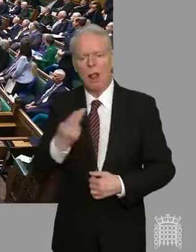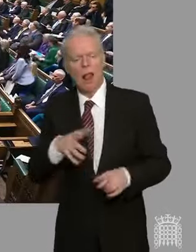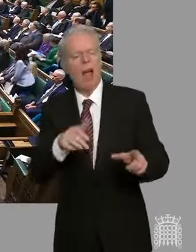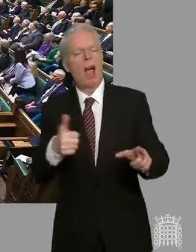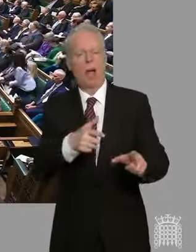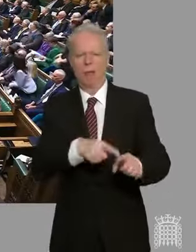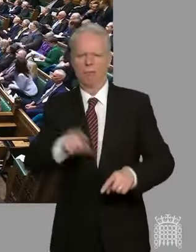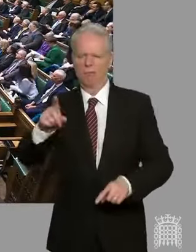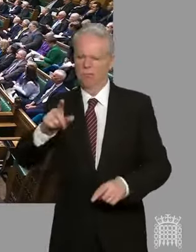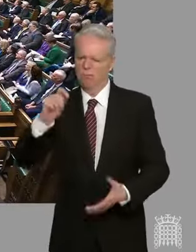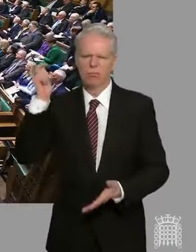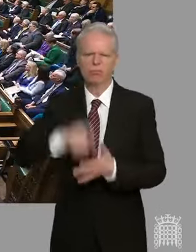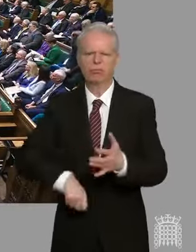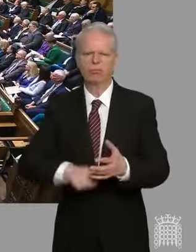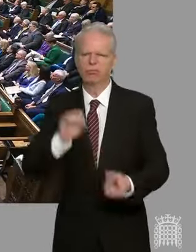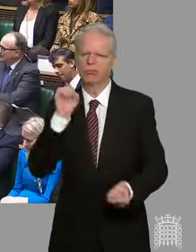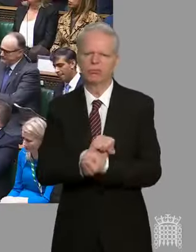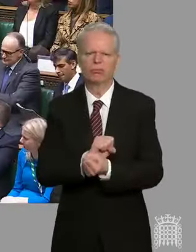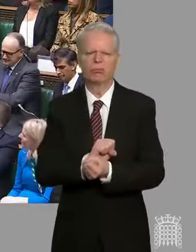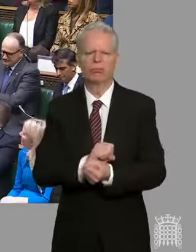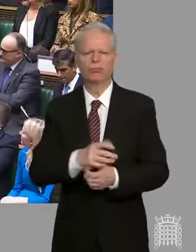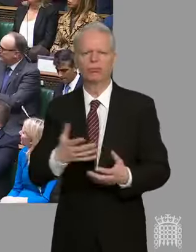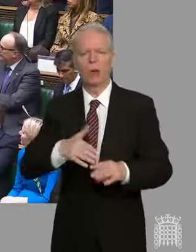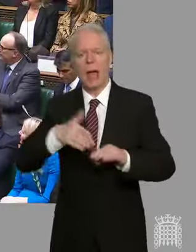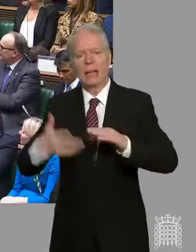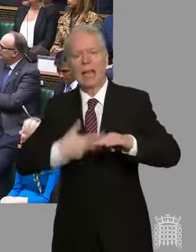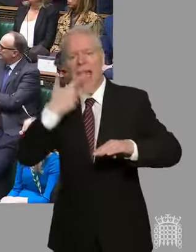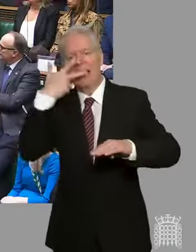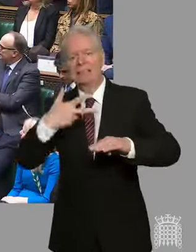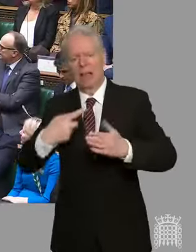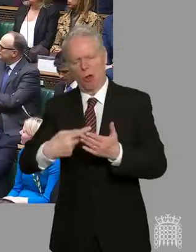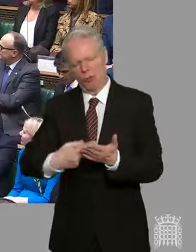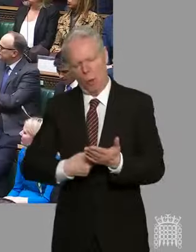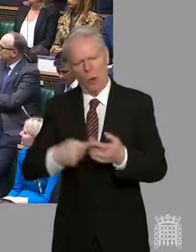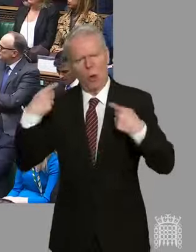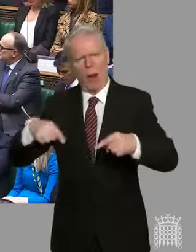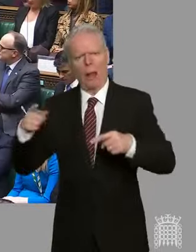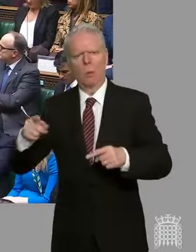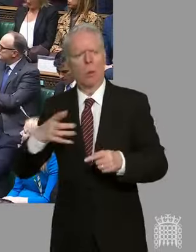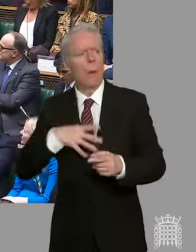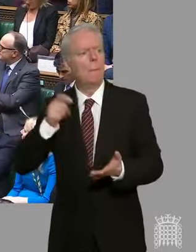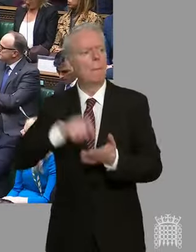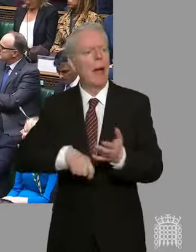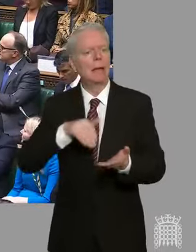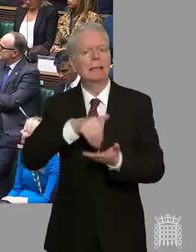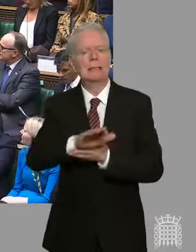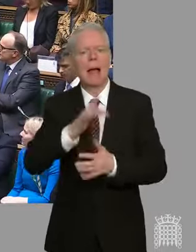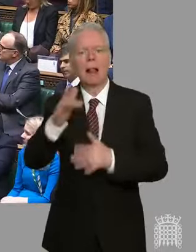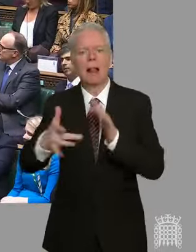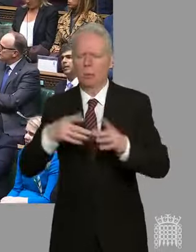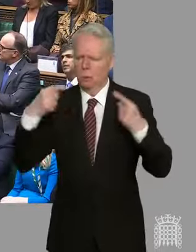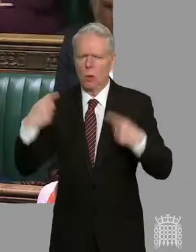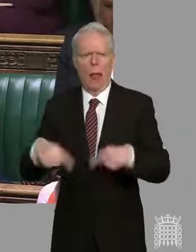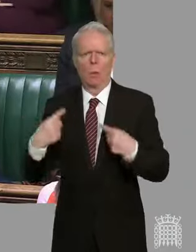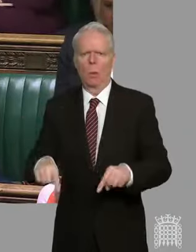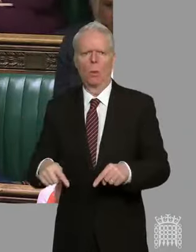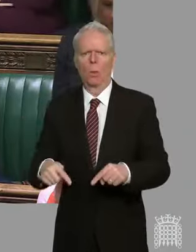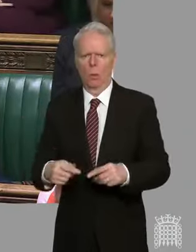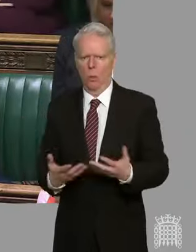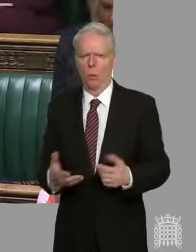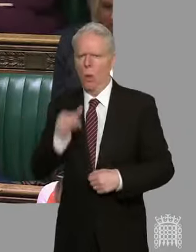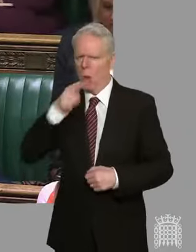Thank you, Mr Speaker. The floods of 2013-14 devastated Datchet, Horton and Wraysbury, and the flooding last January wasn't much